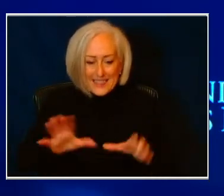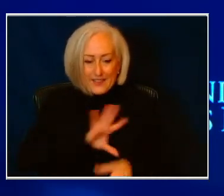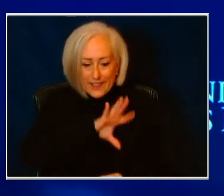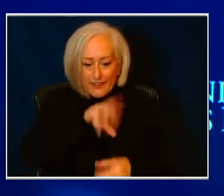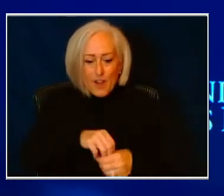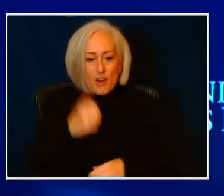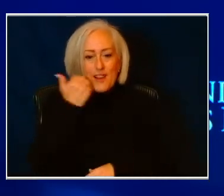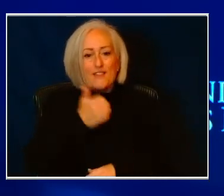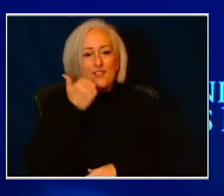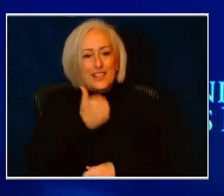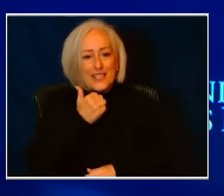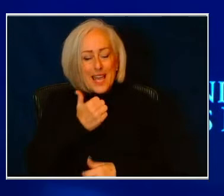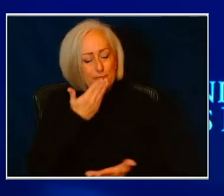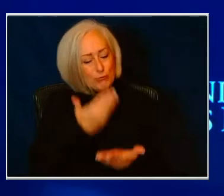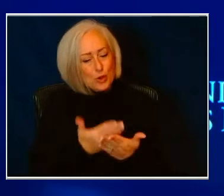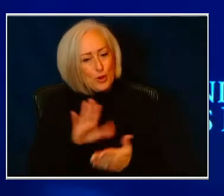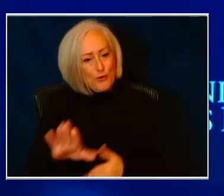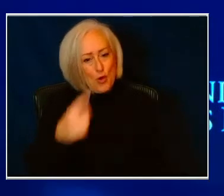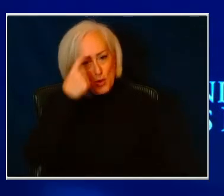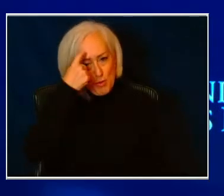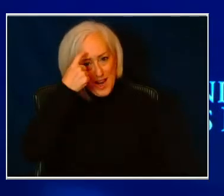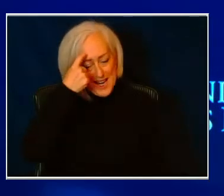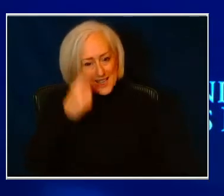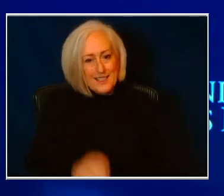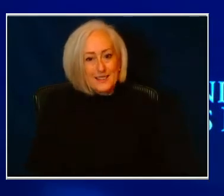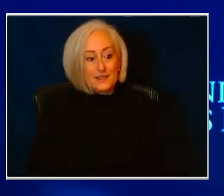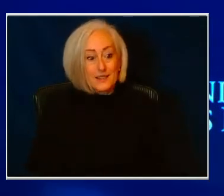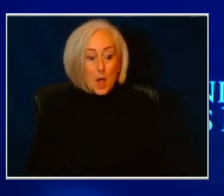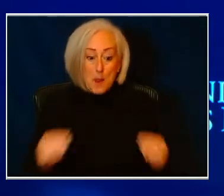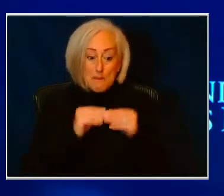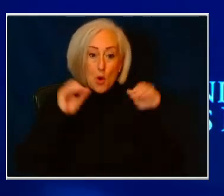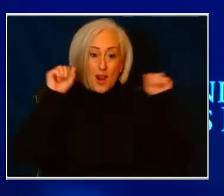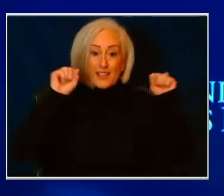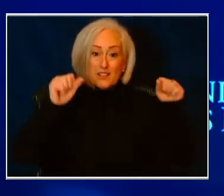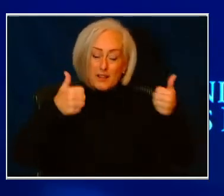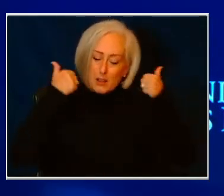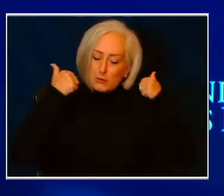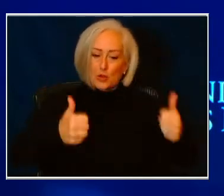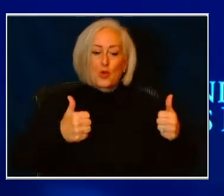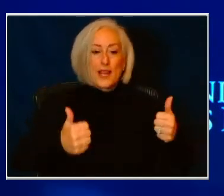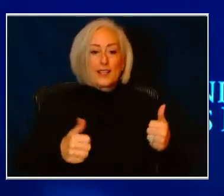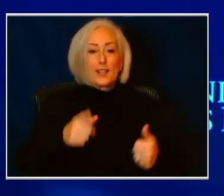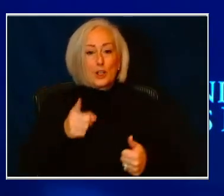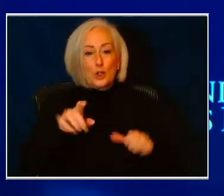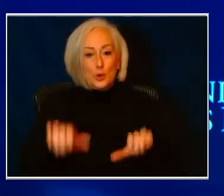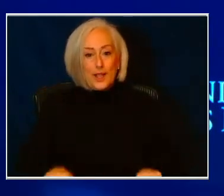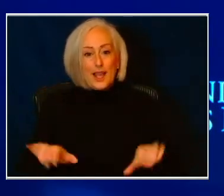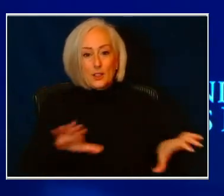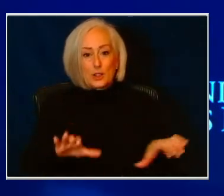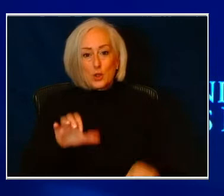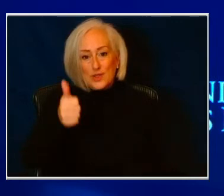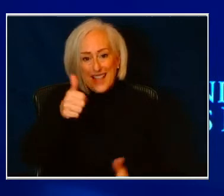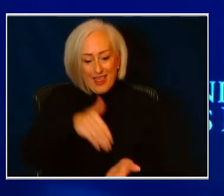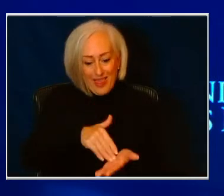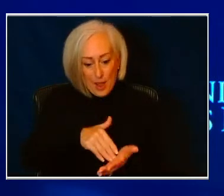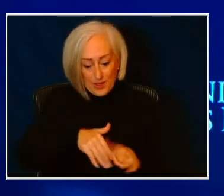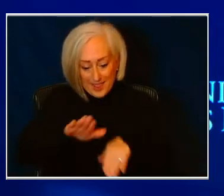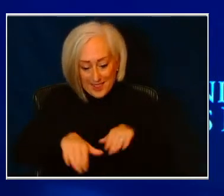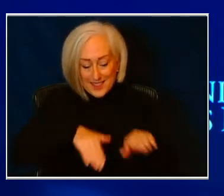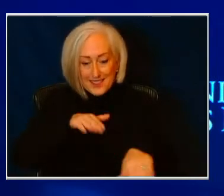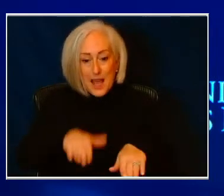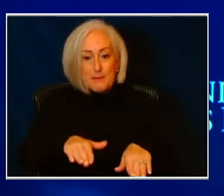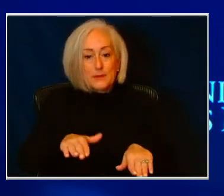brain. But more is better. If you can get to that 10,000 steps, great. But one thing, don't get hung up on that. It's